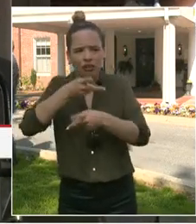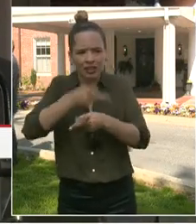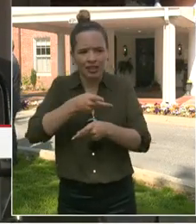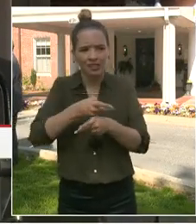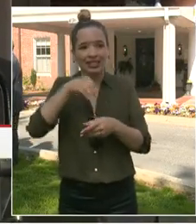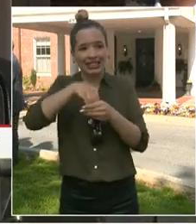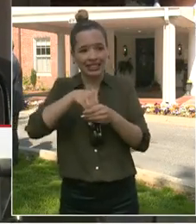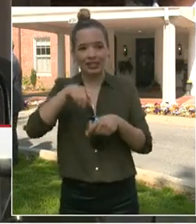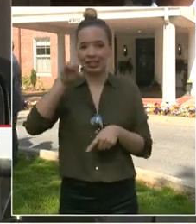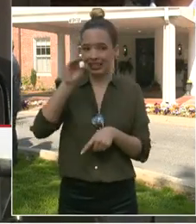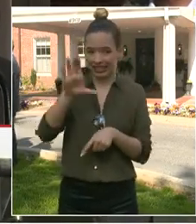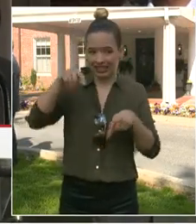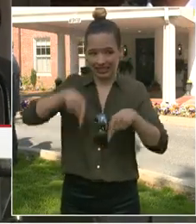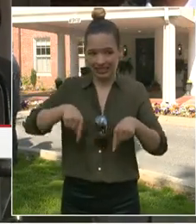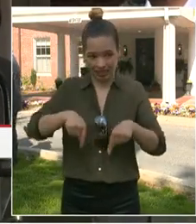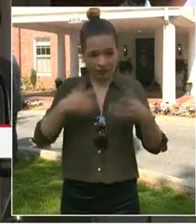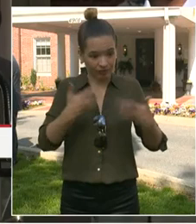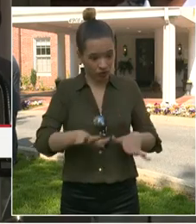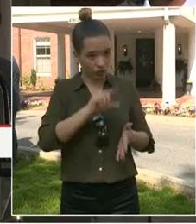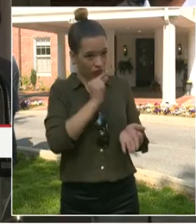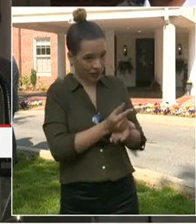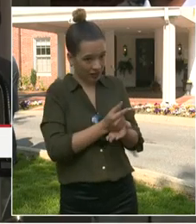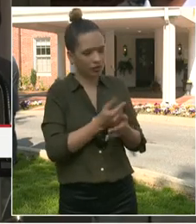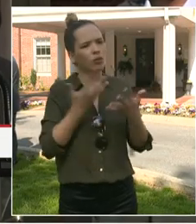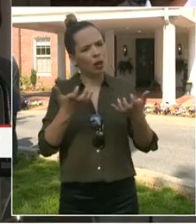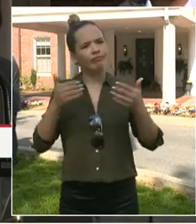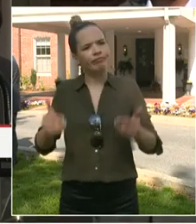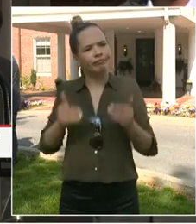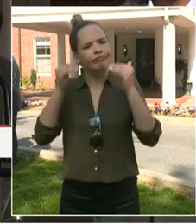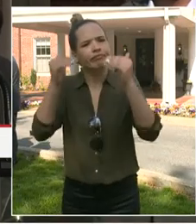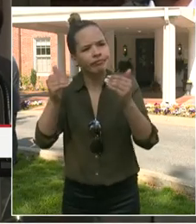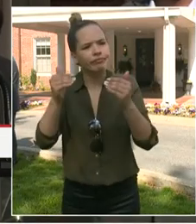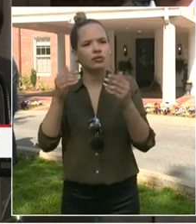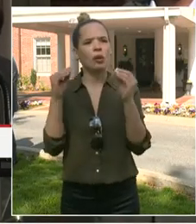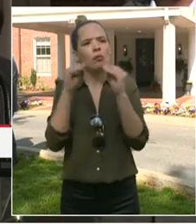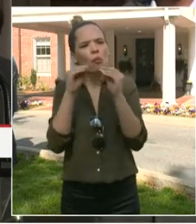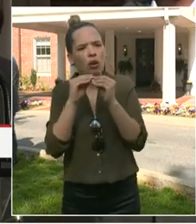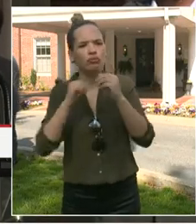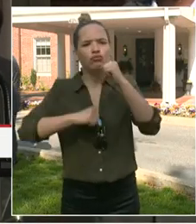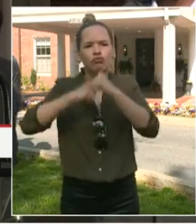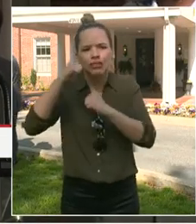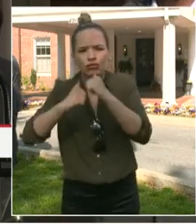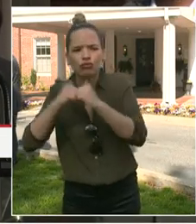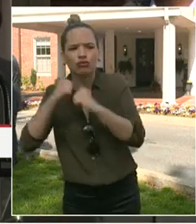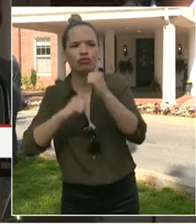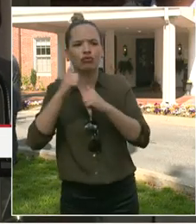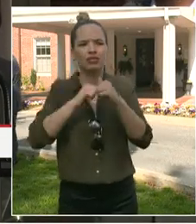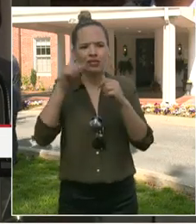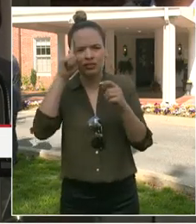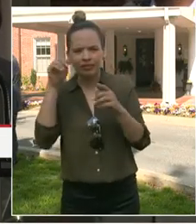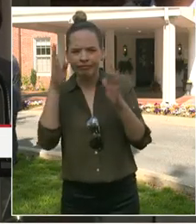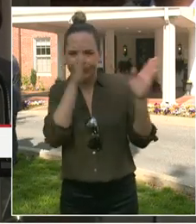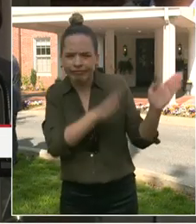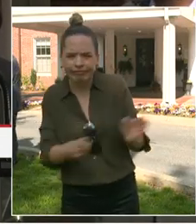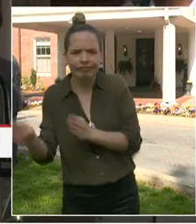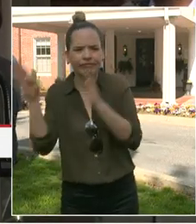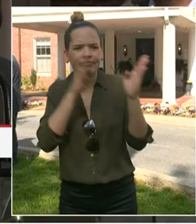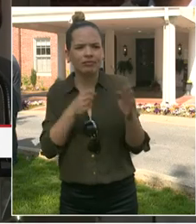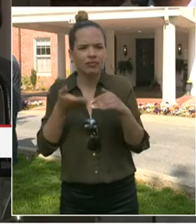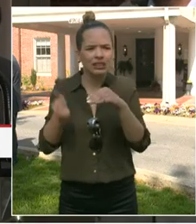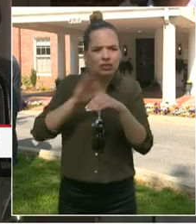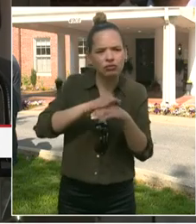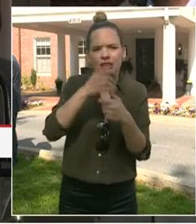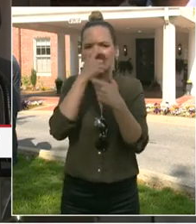graduation. And we also want to begin to have a more structured and aligned plan to increase interest in